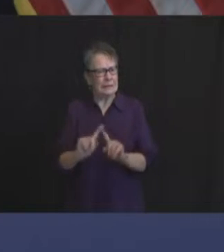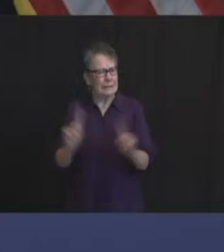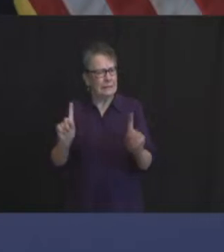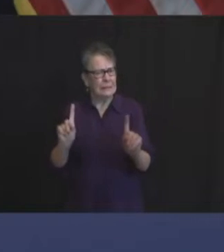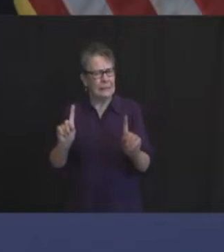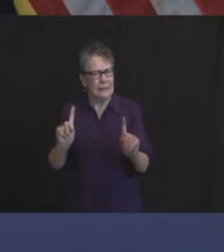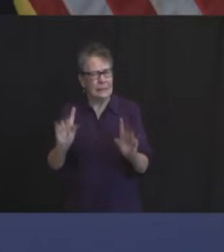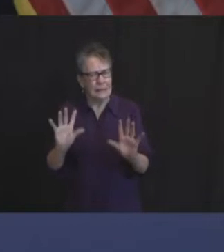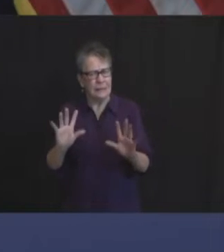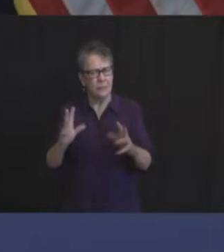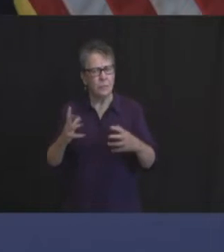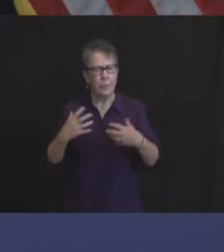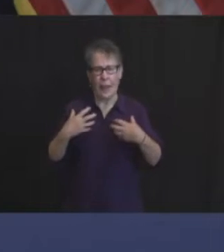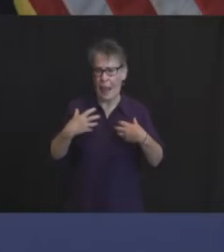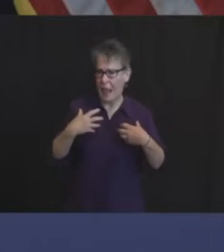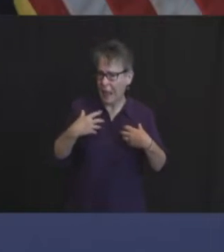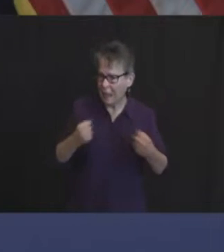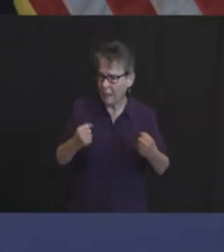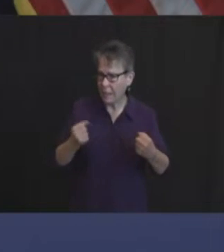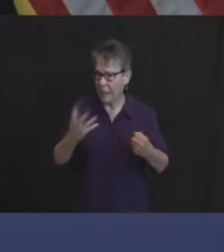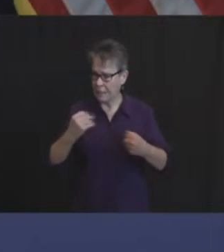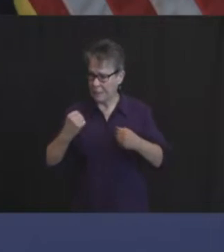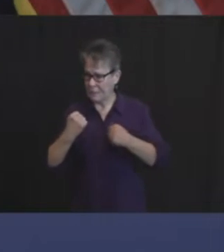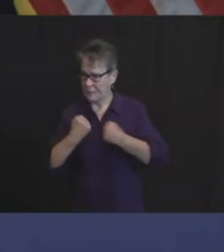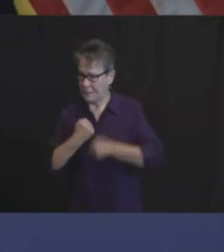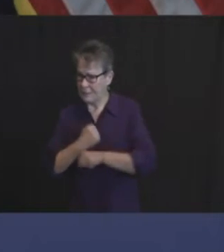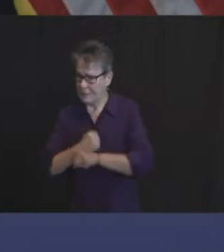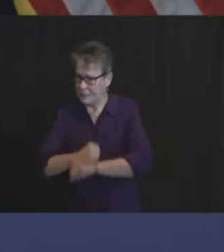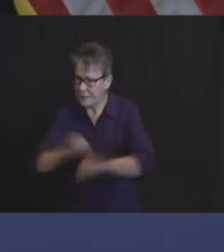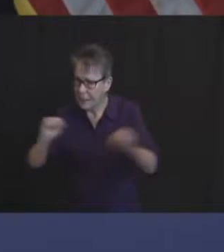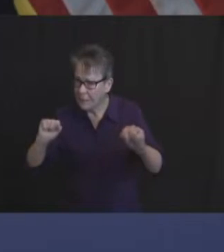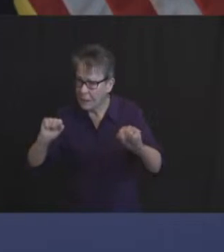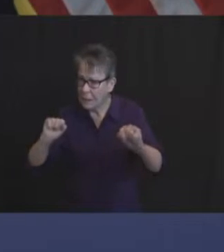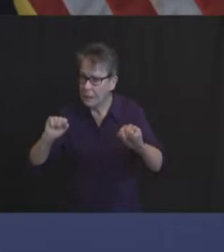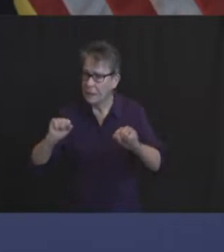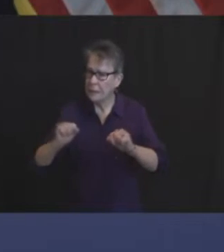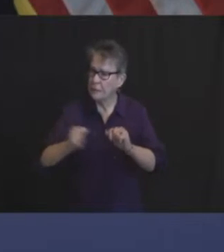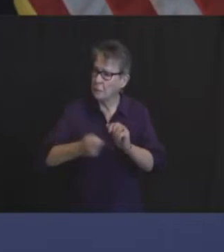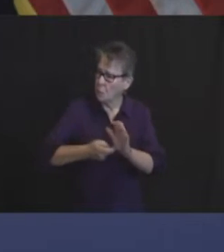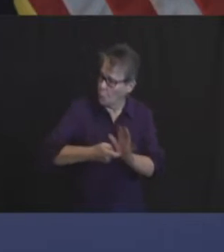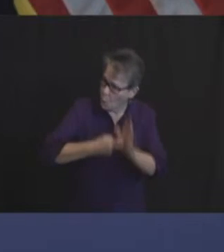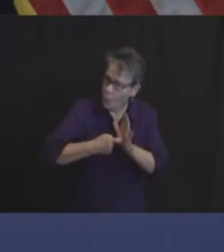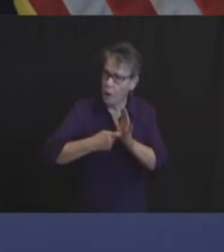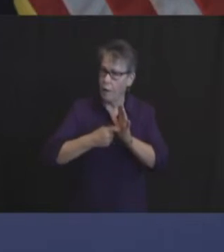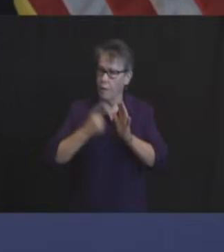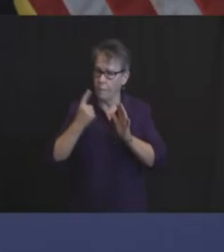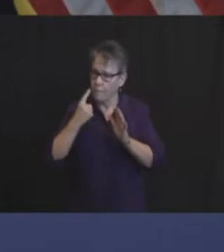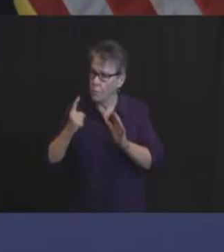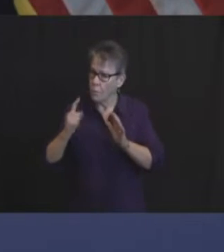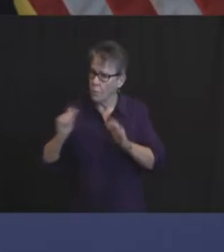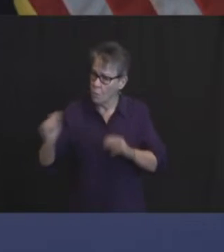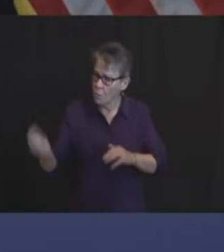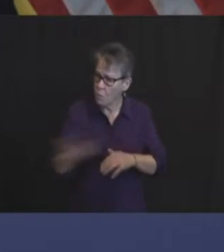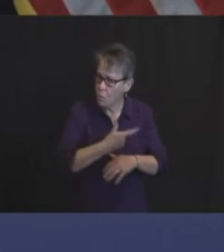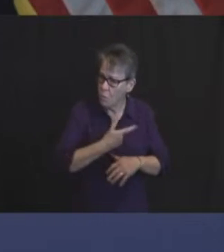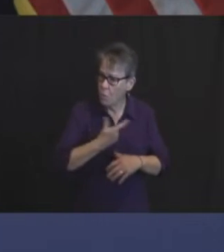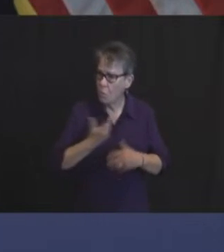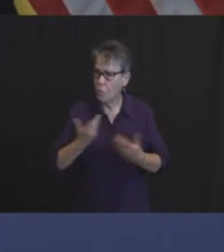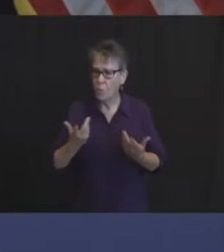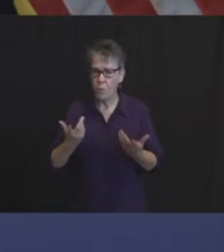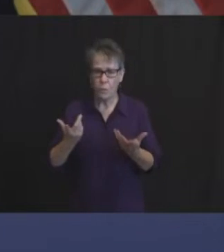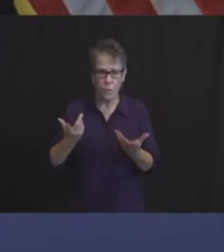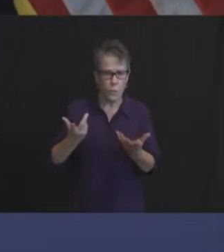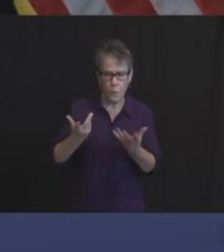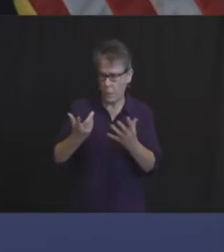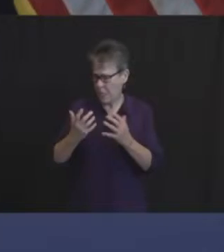mitigate the spread of COVID-19 among students and staff necessitated a complete reimagining of school